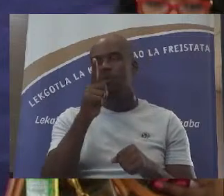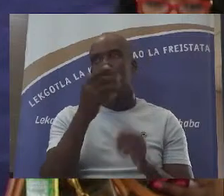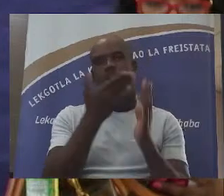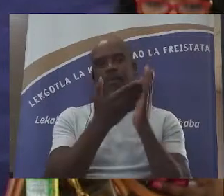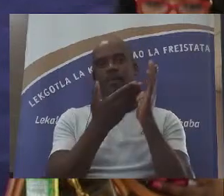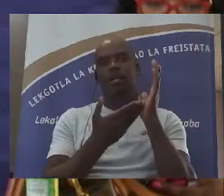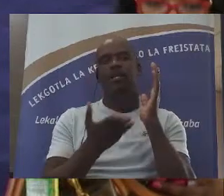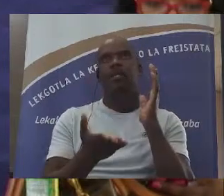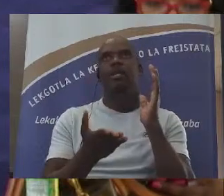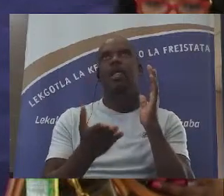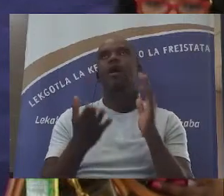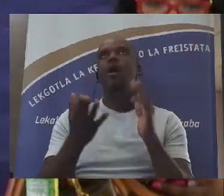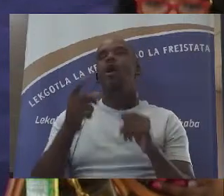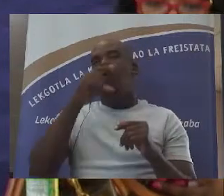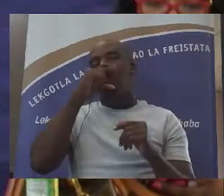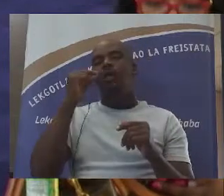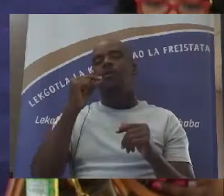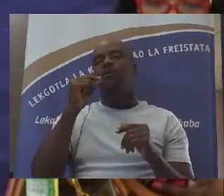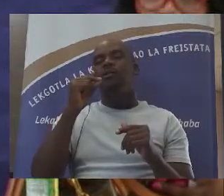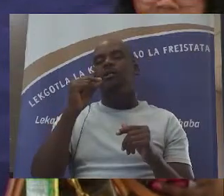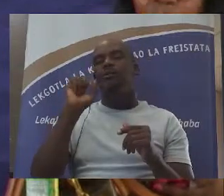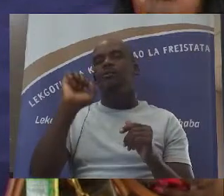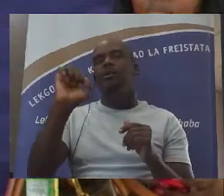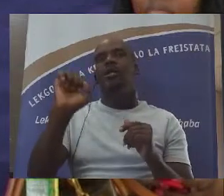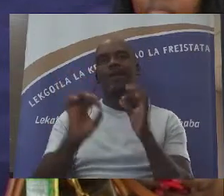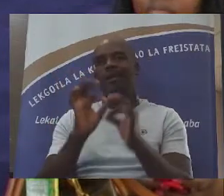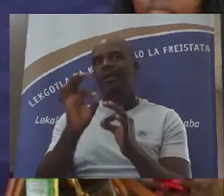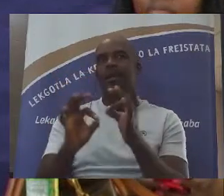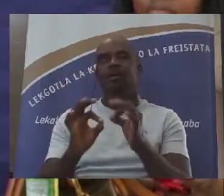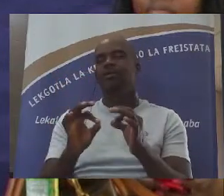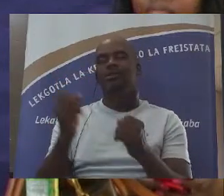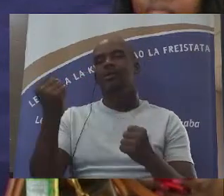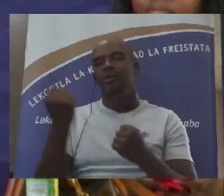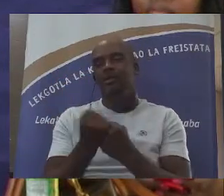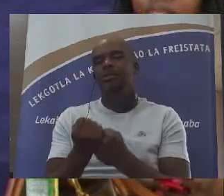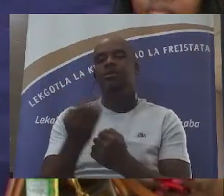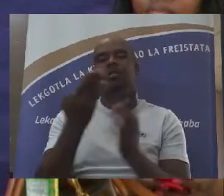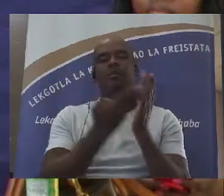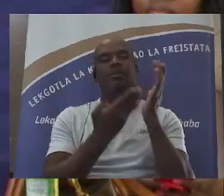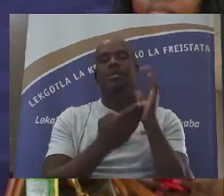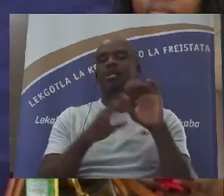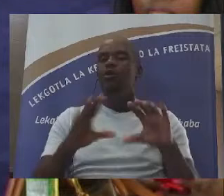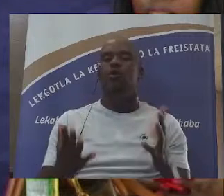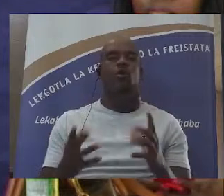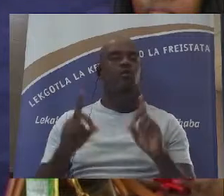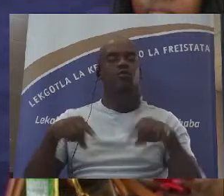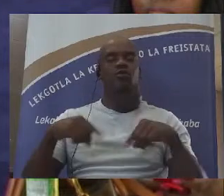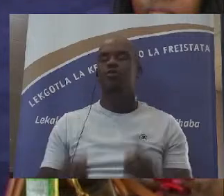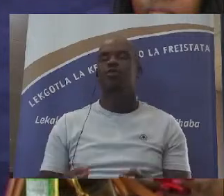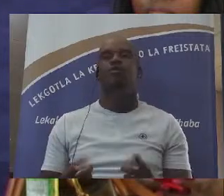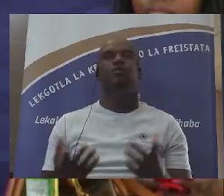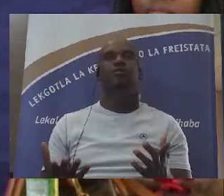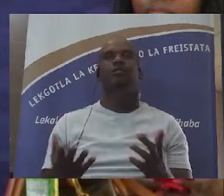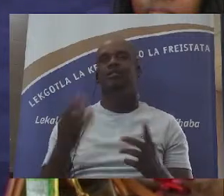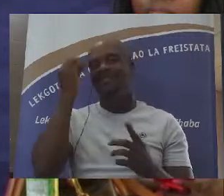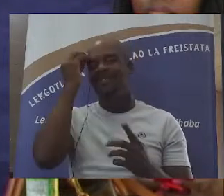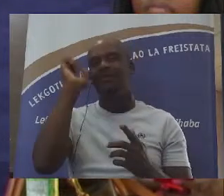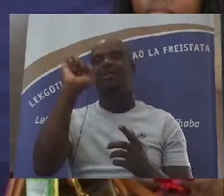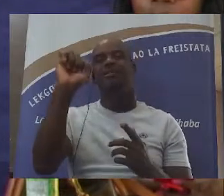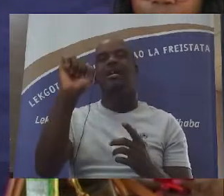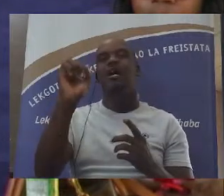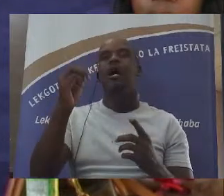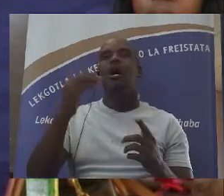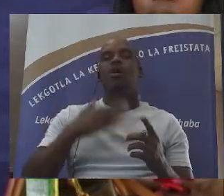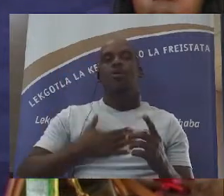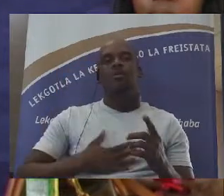o mang, whether o supporta se ka molao se, ha o se supporte, taba tsa hao tseo batlang hore di kenelle